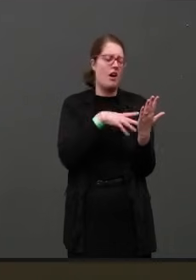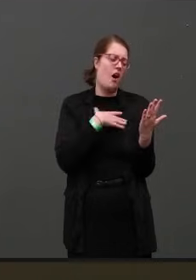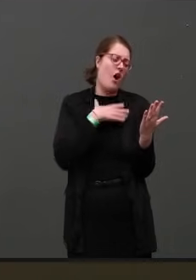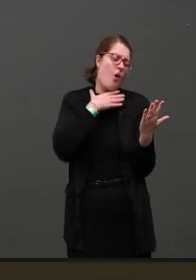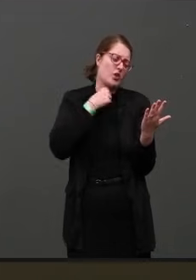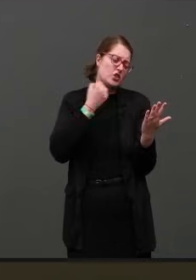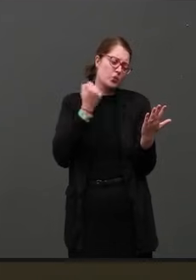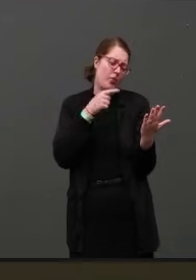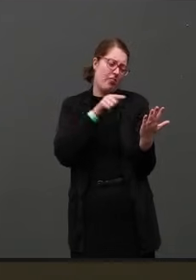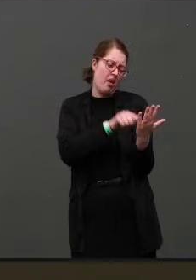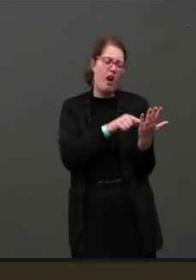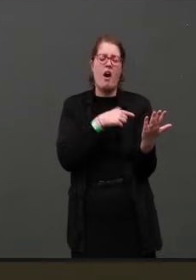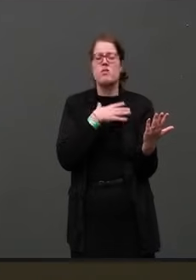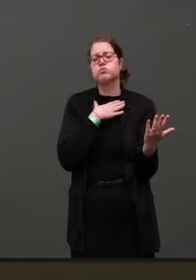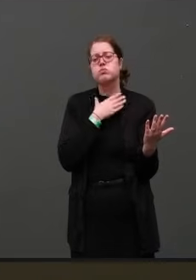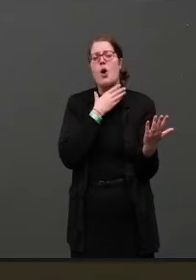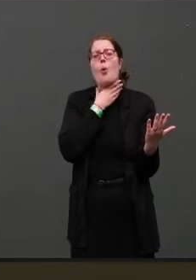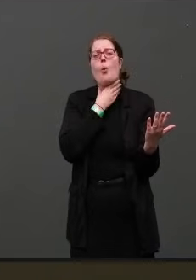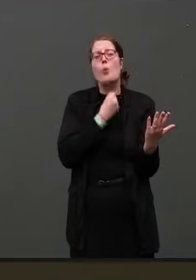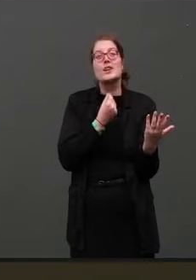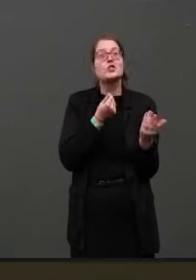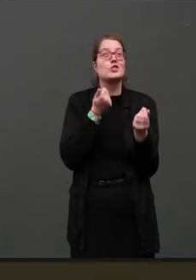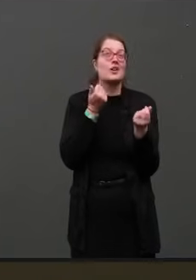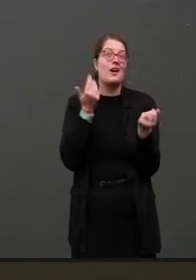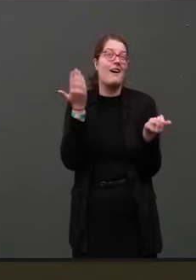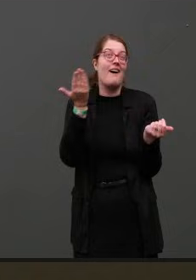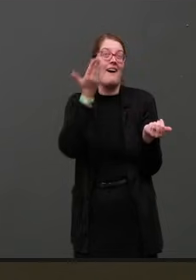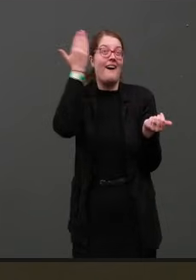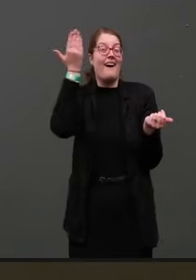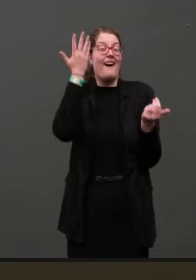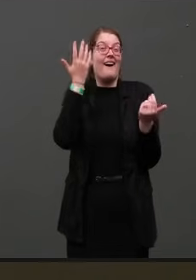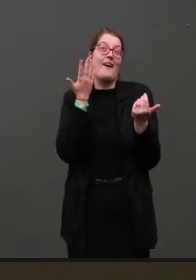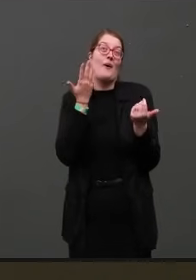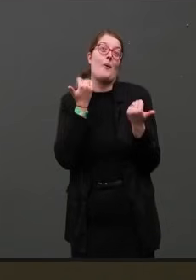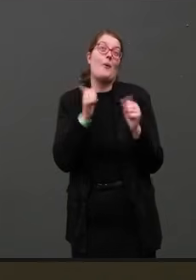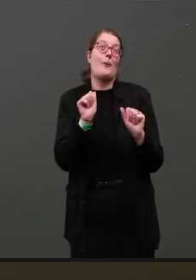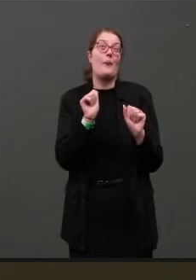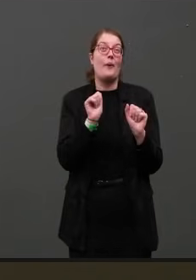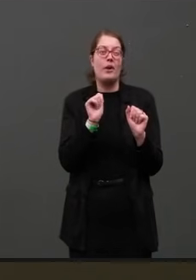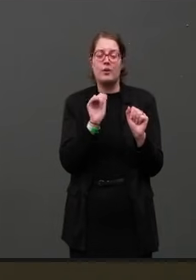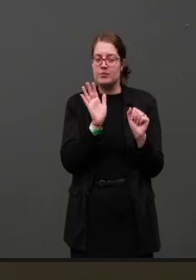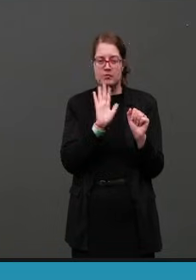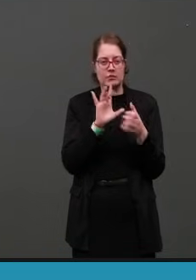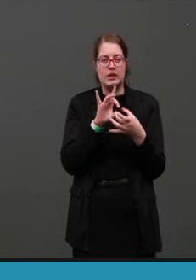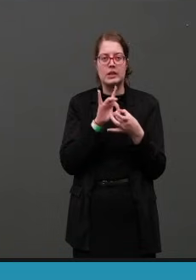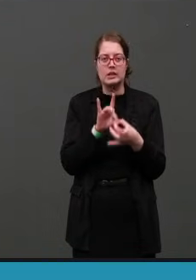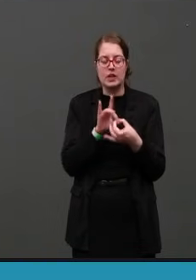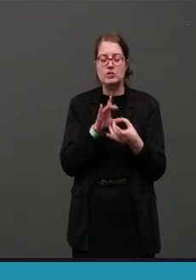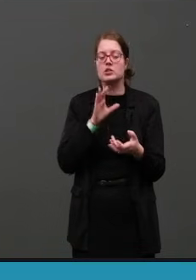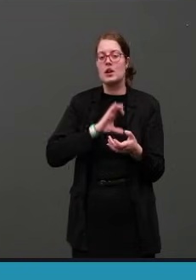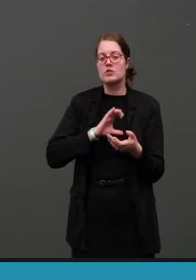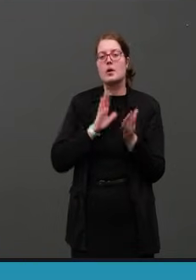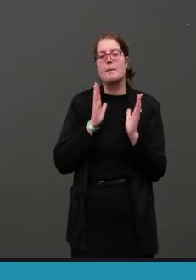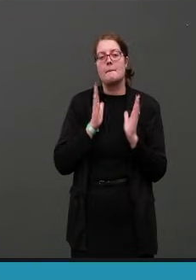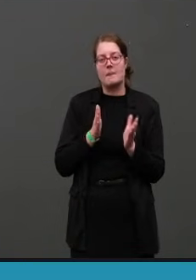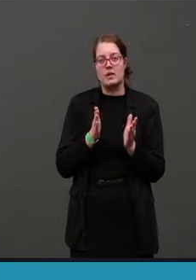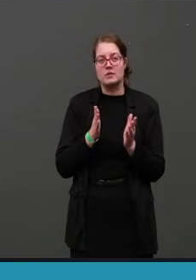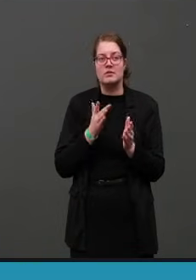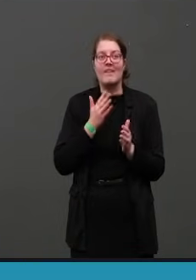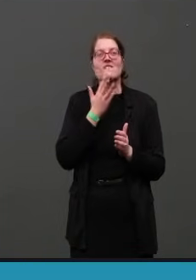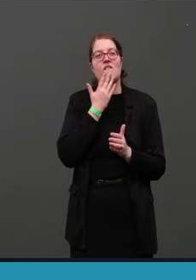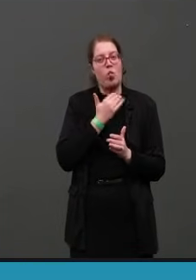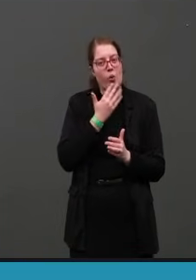wish fulfillment. Why? Because in order to be engaging, a character must also be flawed.